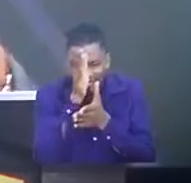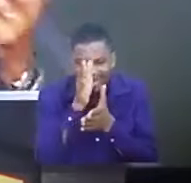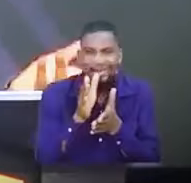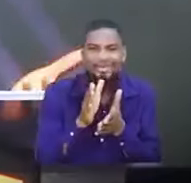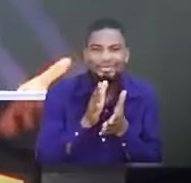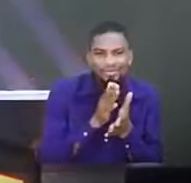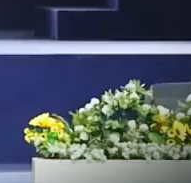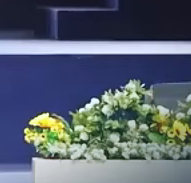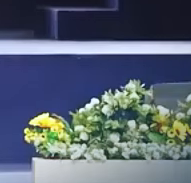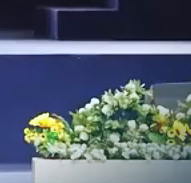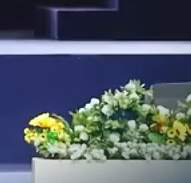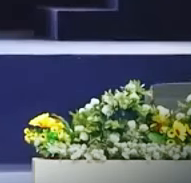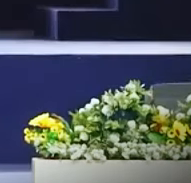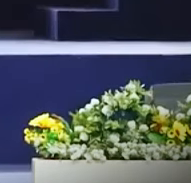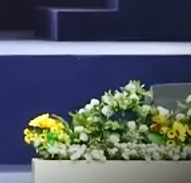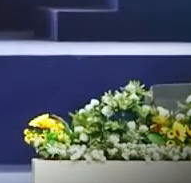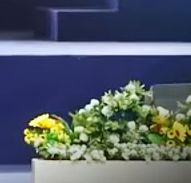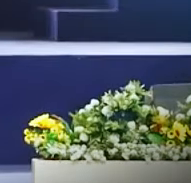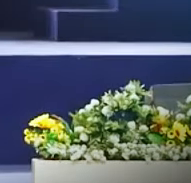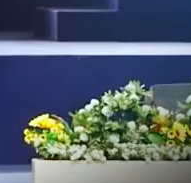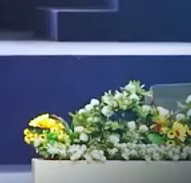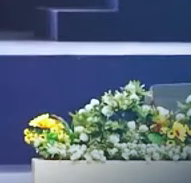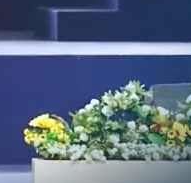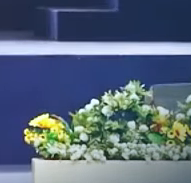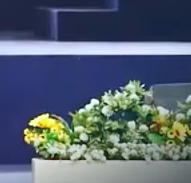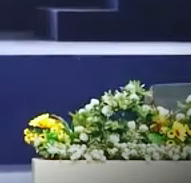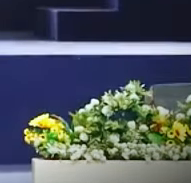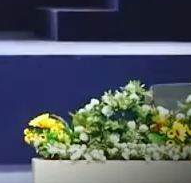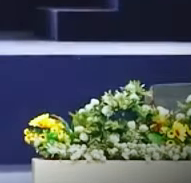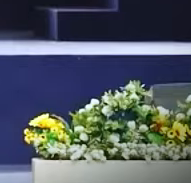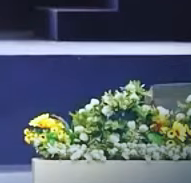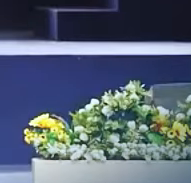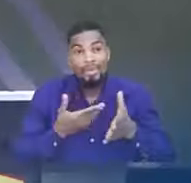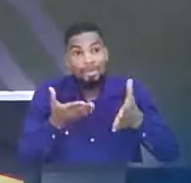not comfortable. You say, it's one mama why na me